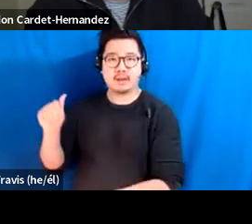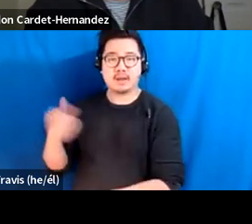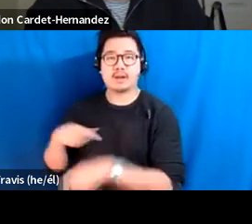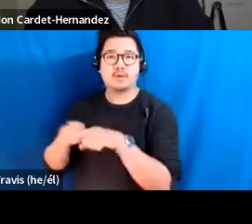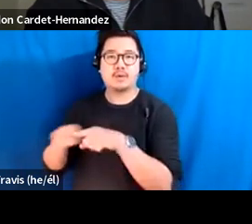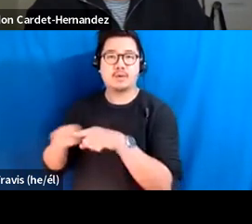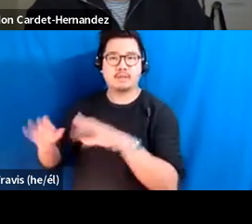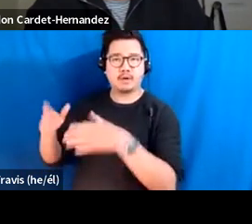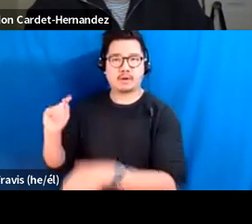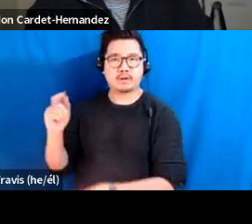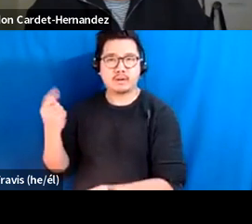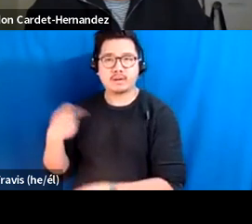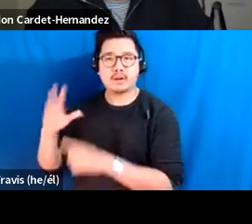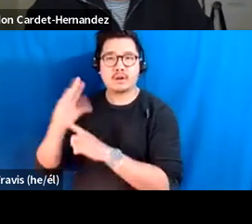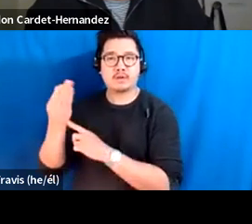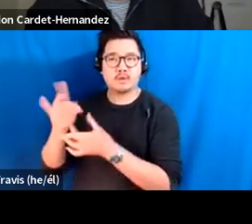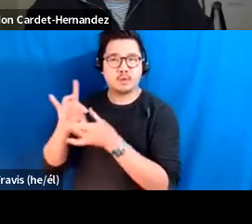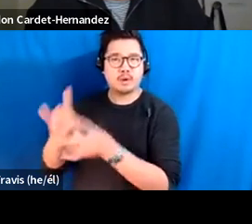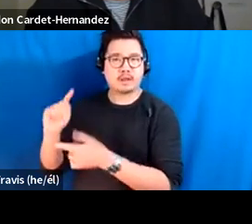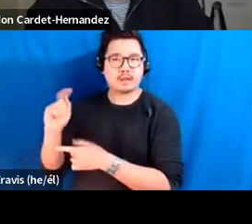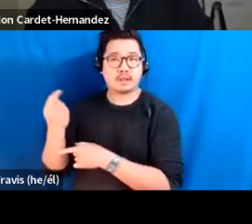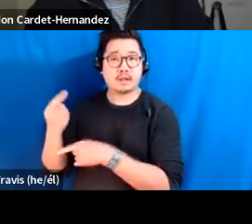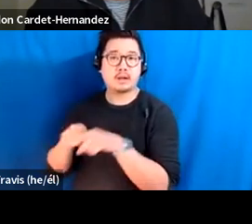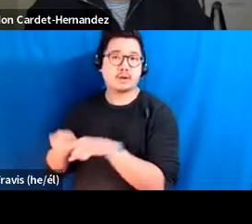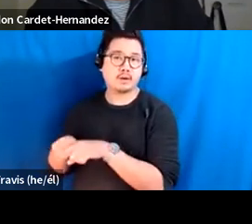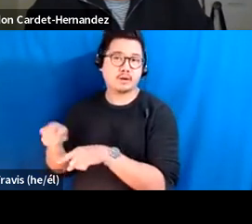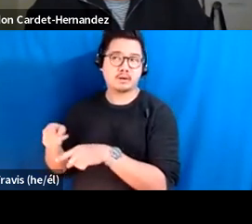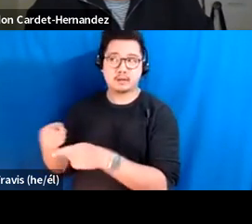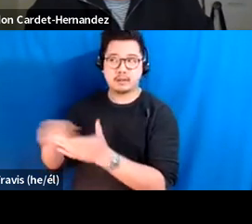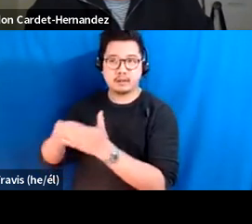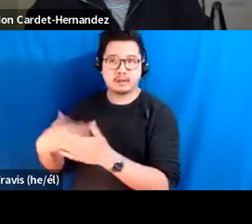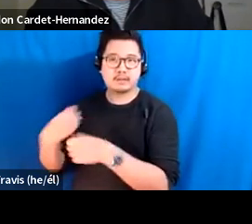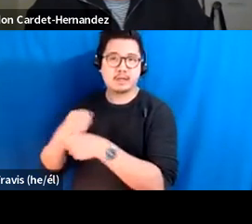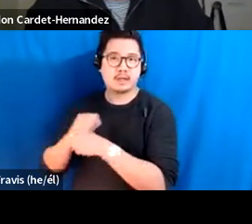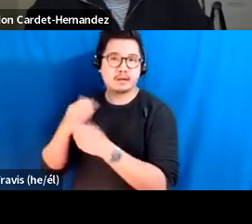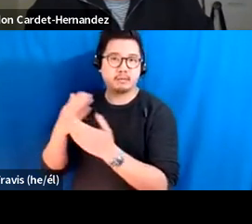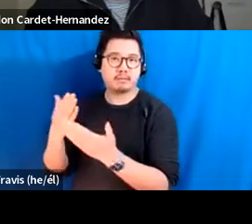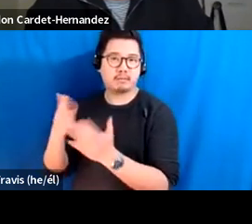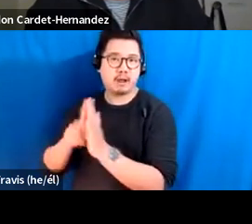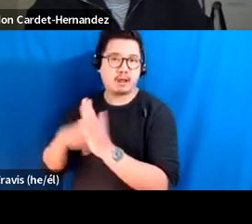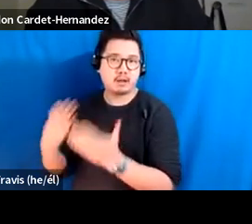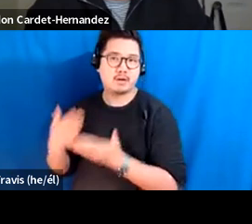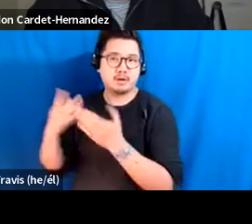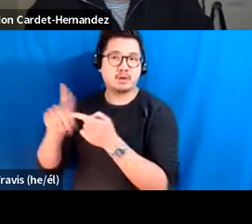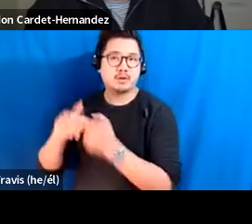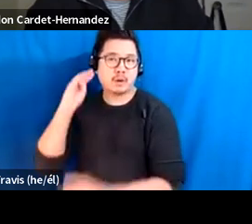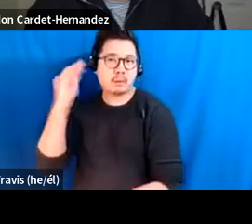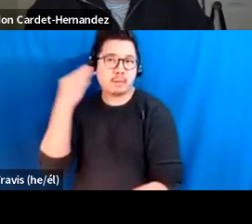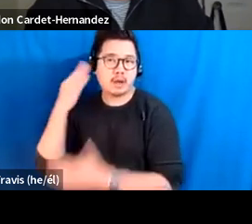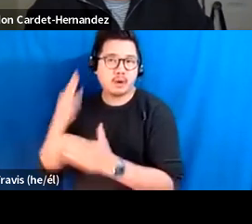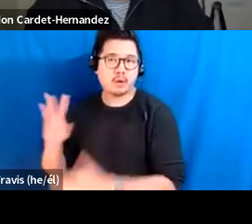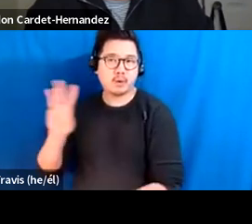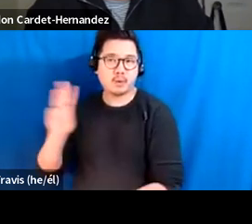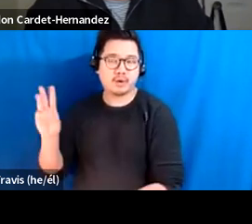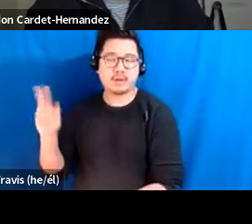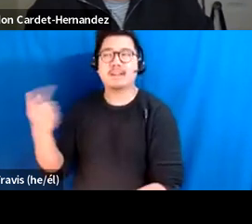what we're doing culturally relevant text and the students are making policy recommendations to to marawu they're going through a simulation as if they're on her